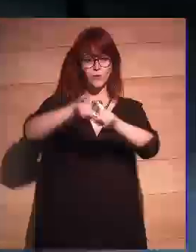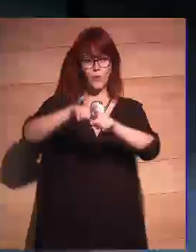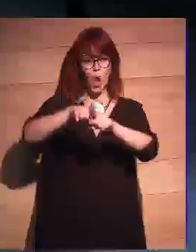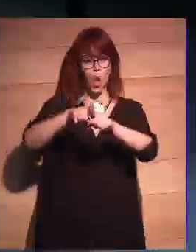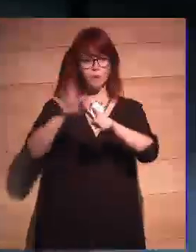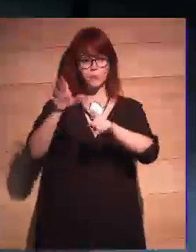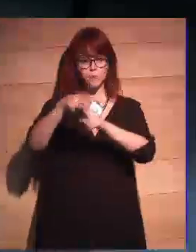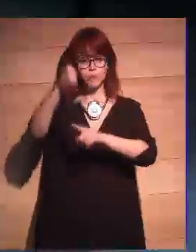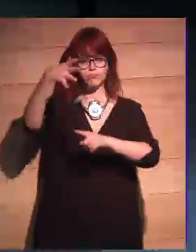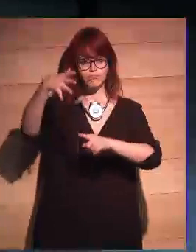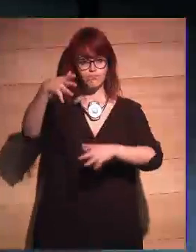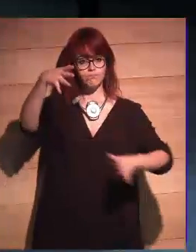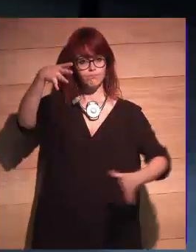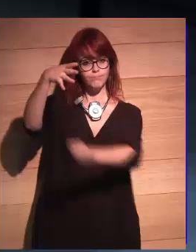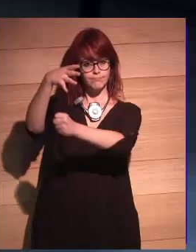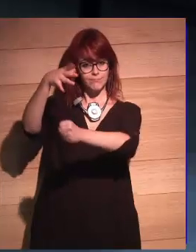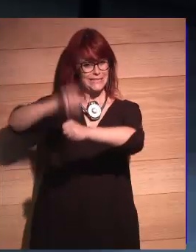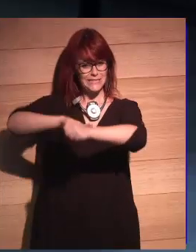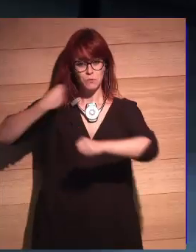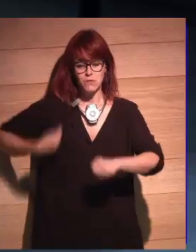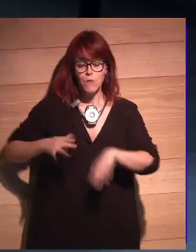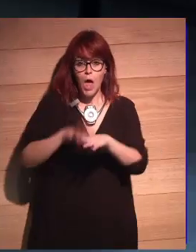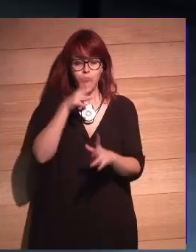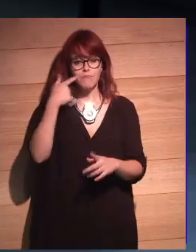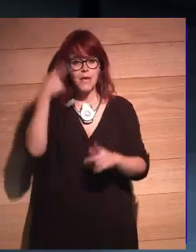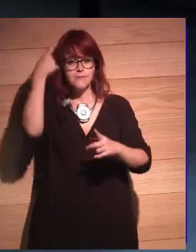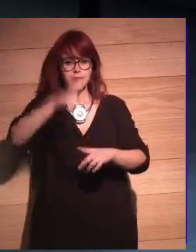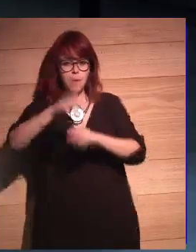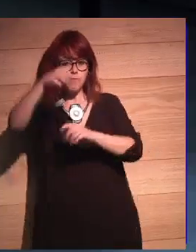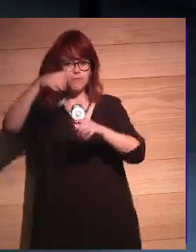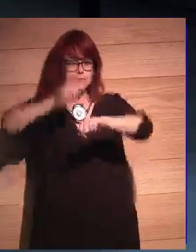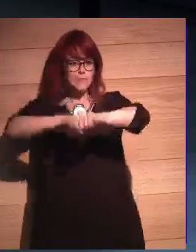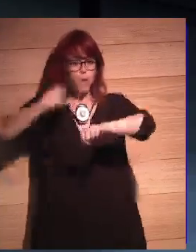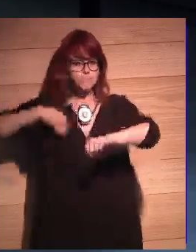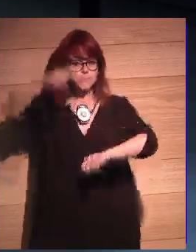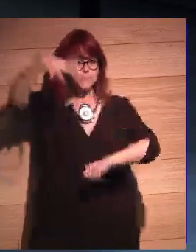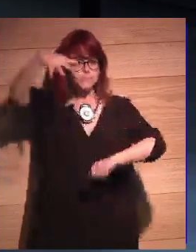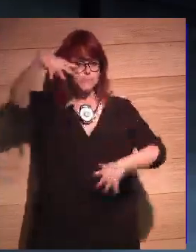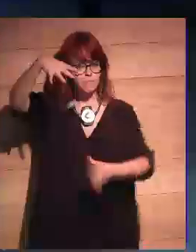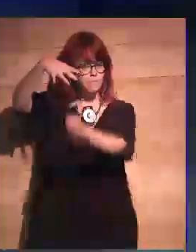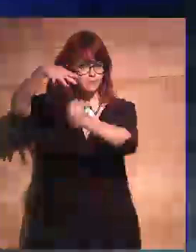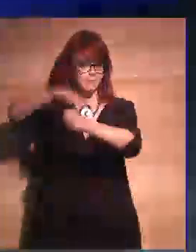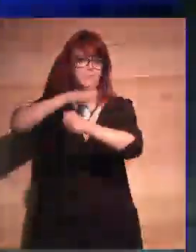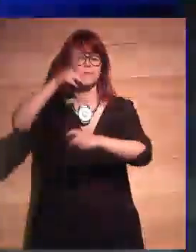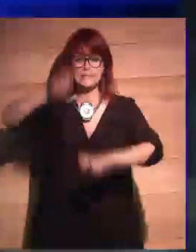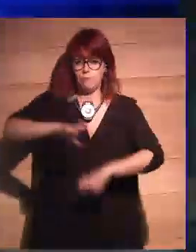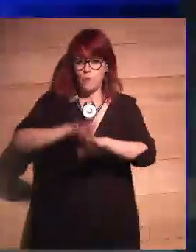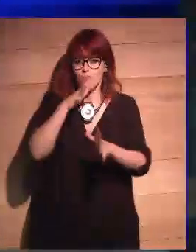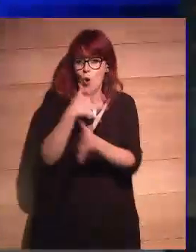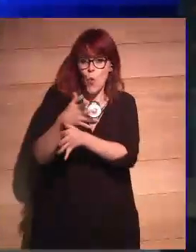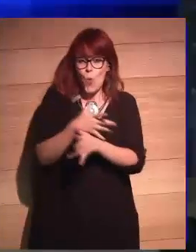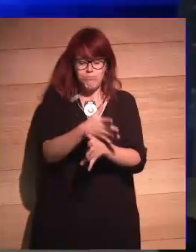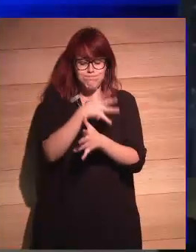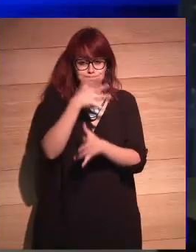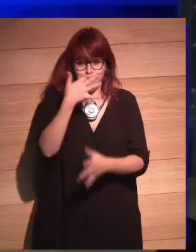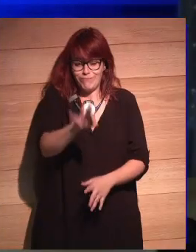really fascinating stuff. Also, we've been playing with this stuff for quite a while. So we've got this thing where it's like a blood